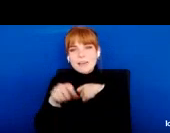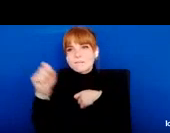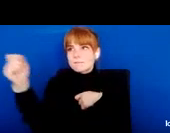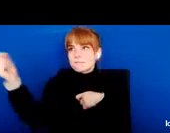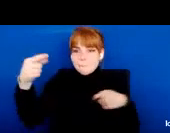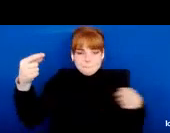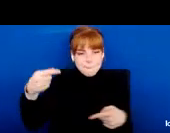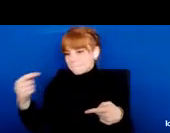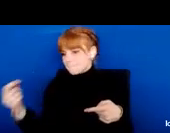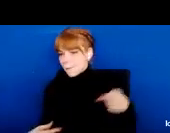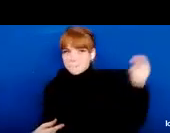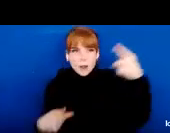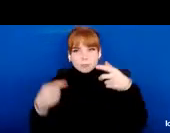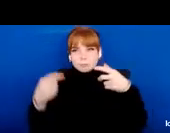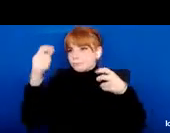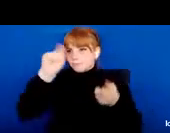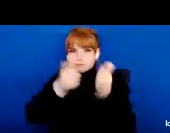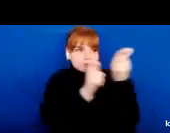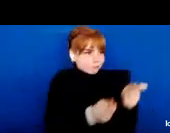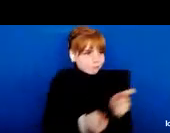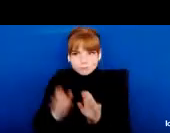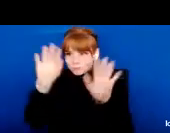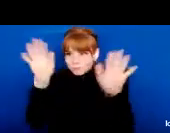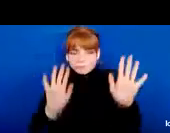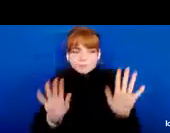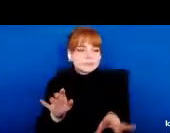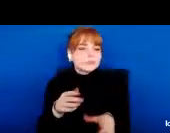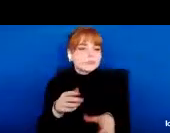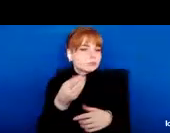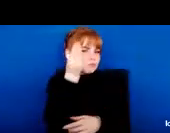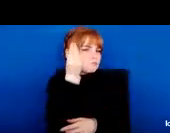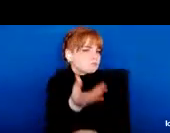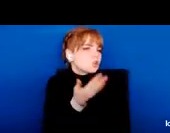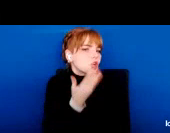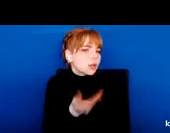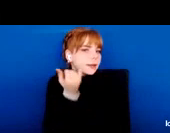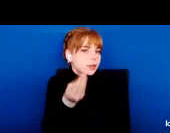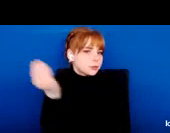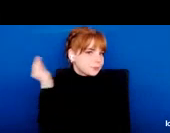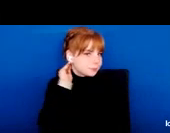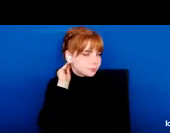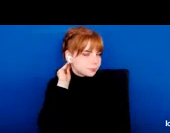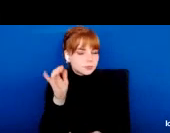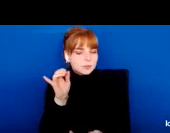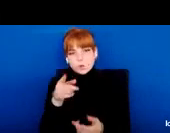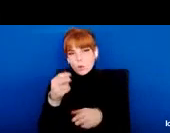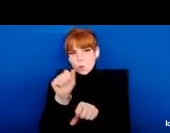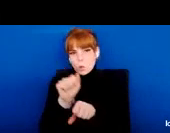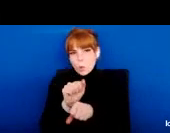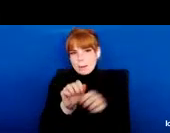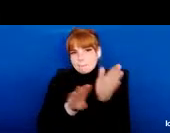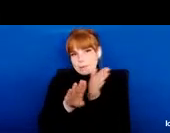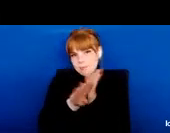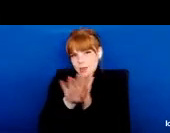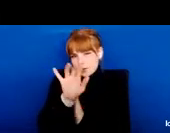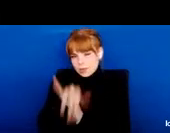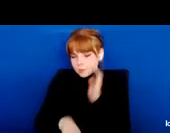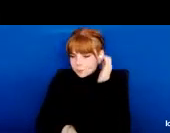just kind of an idea to keep in mind if you are building those things. So that's that WCAG requirement for status messages to make sure that